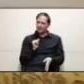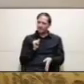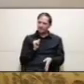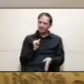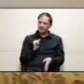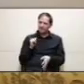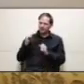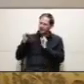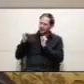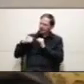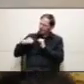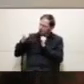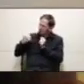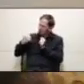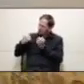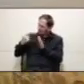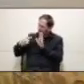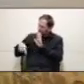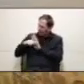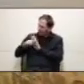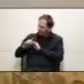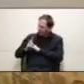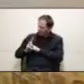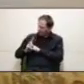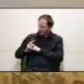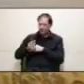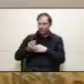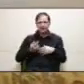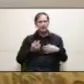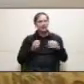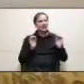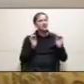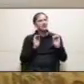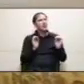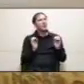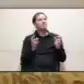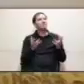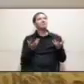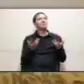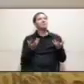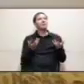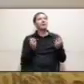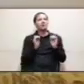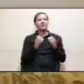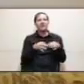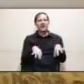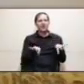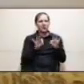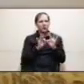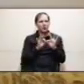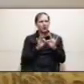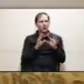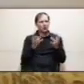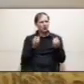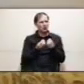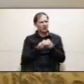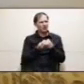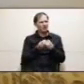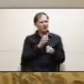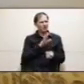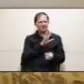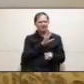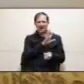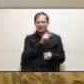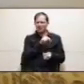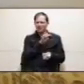Acknowledgement of debt for what? There's no value. It was together with some 10 million, there's